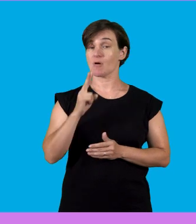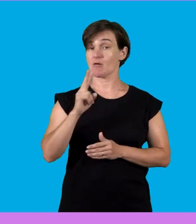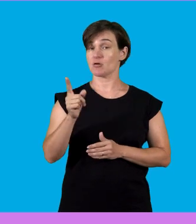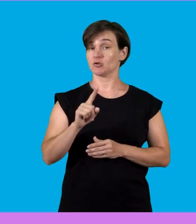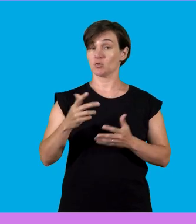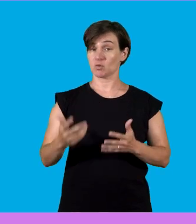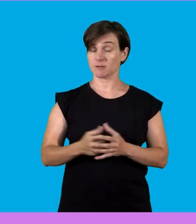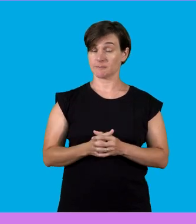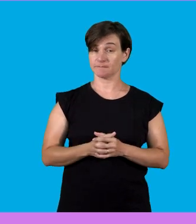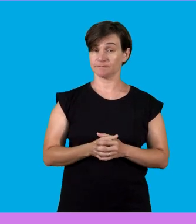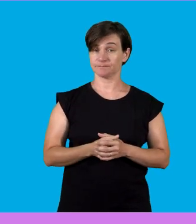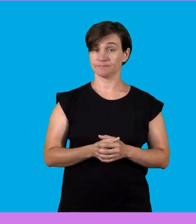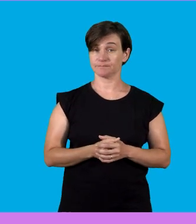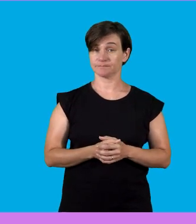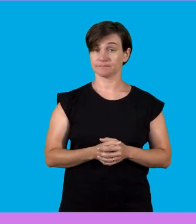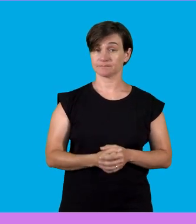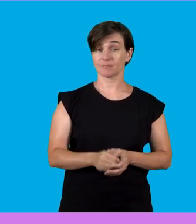And that is then